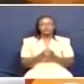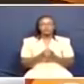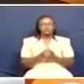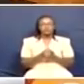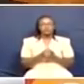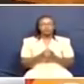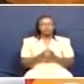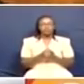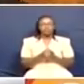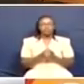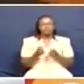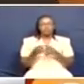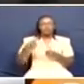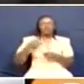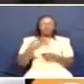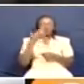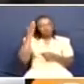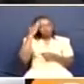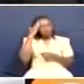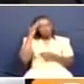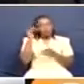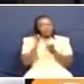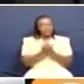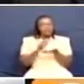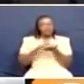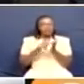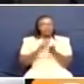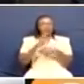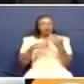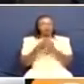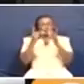But we are just seeking whether, is that order, was it a conceded view that we should not participate?